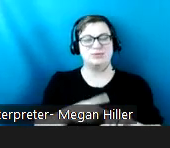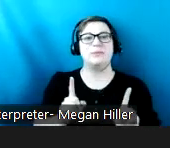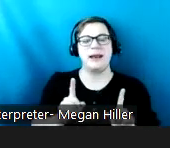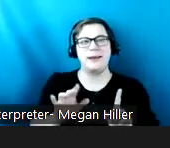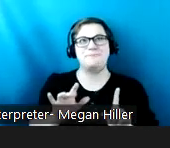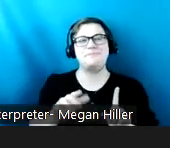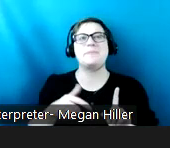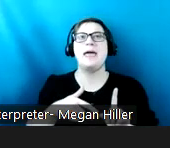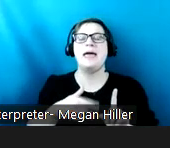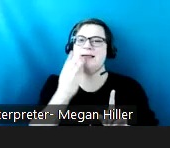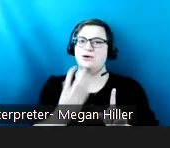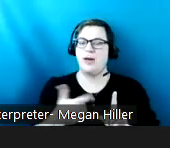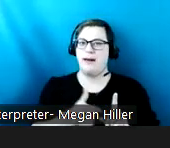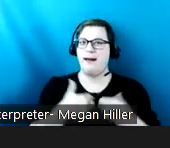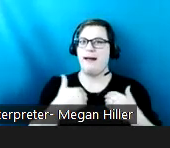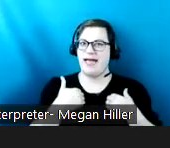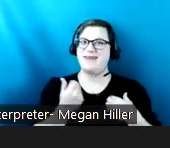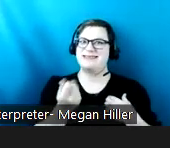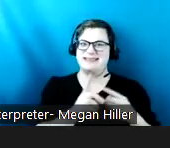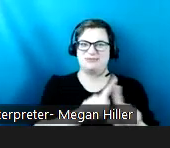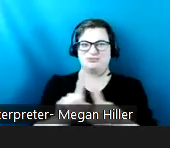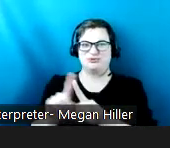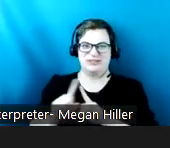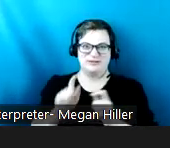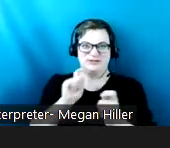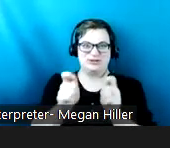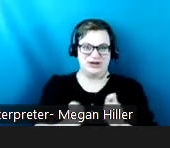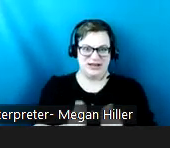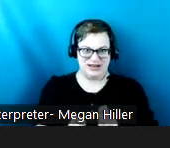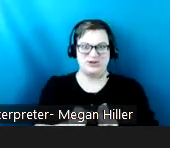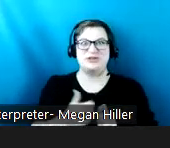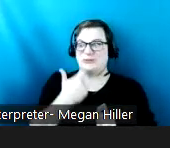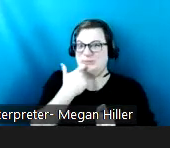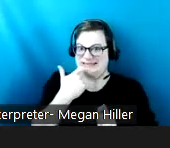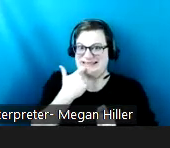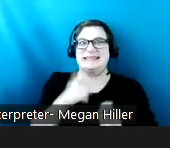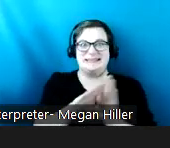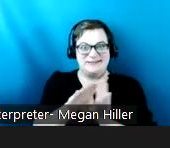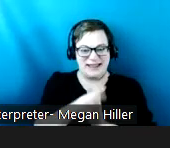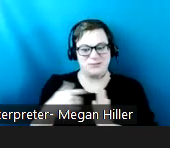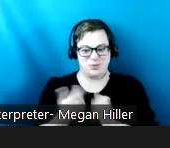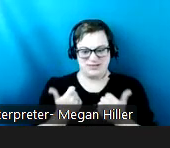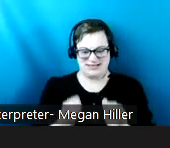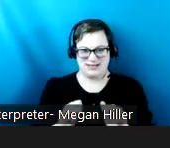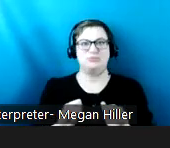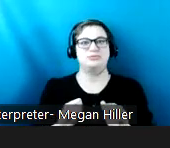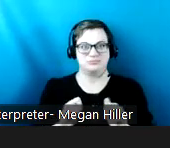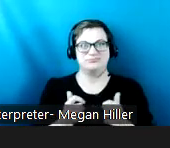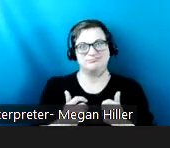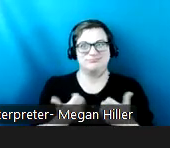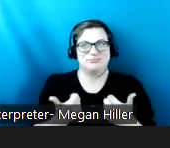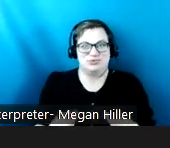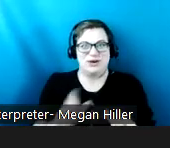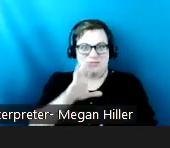there are a number of statutory changes that are hot off the press that we are still working on getting those integrated into